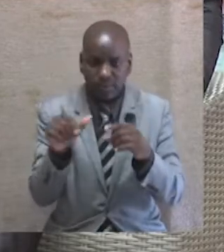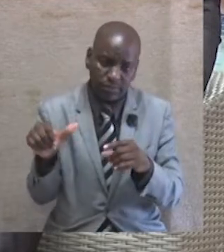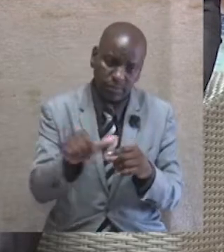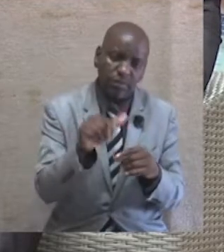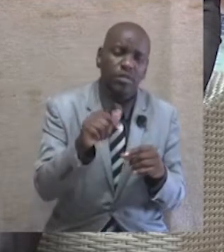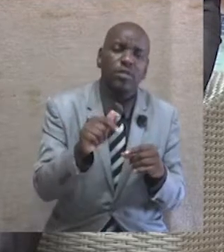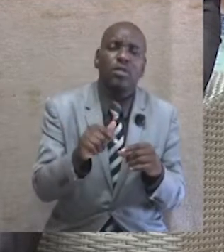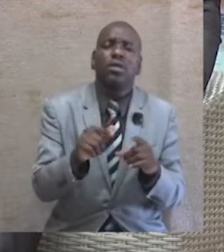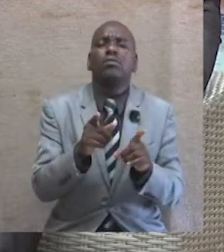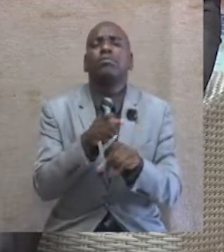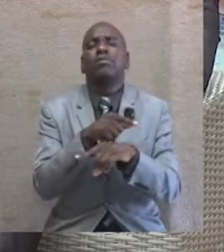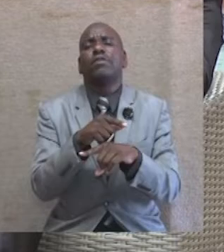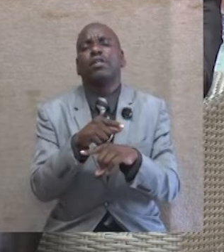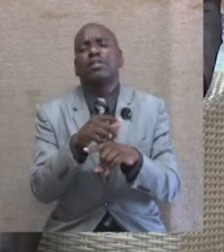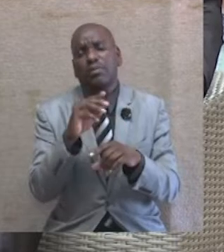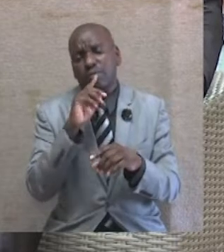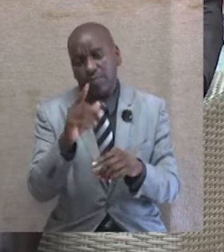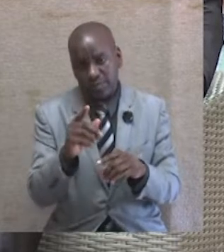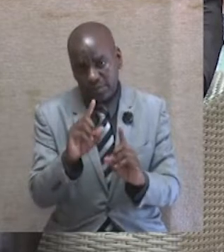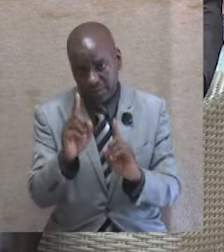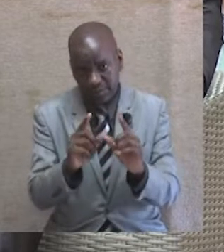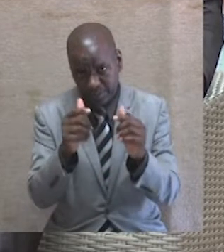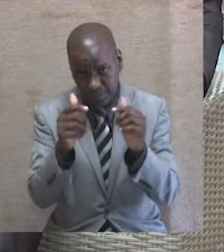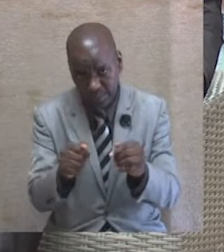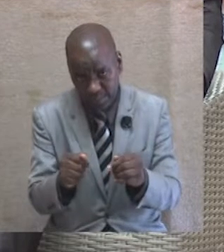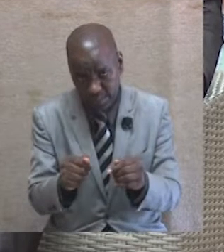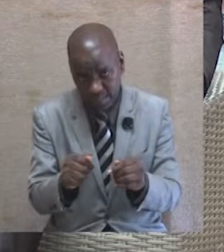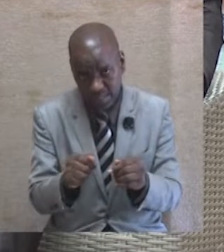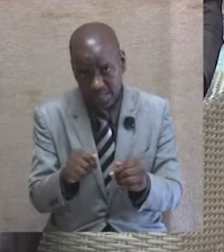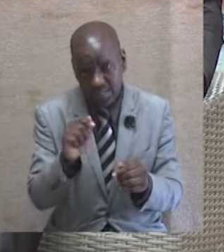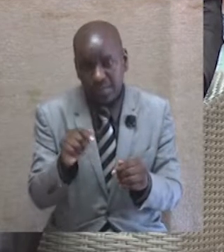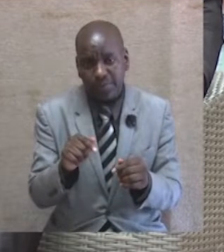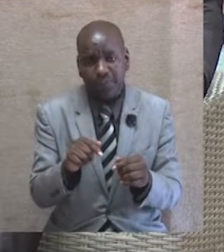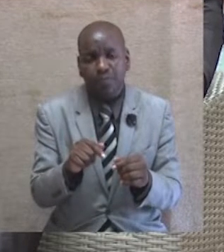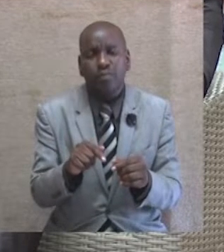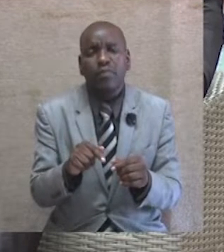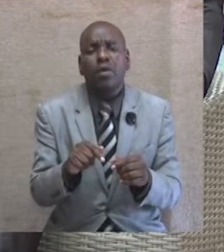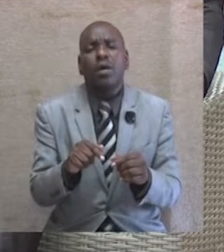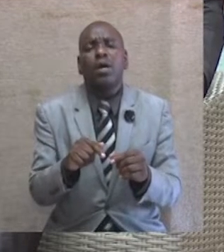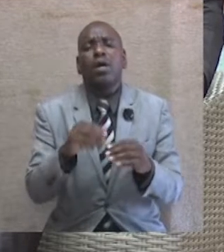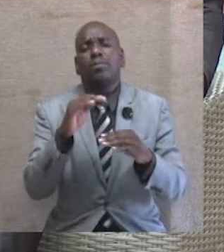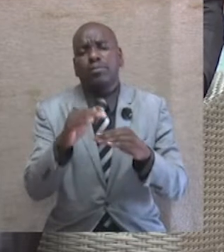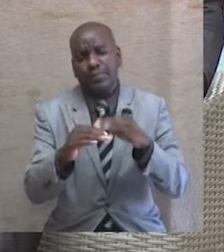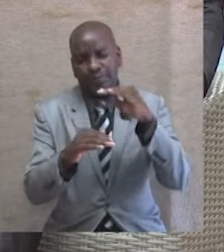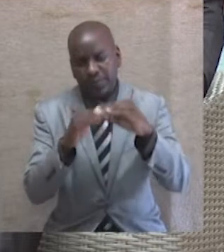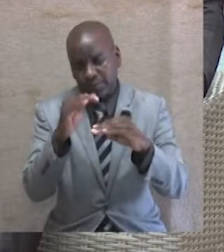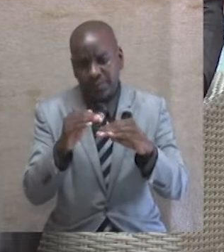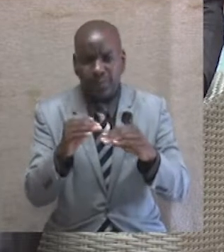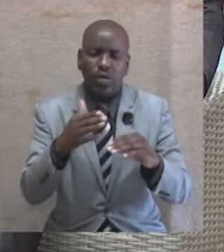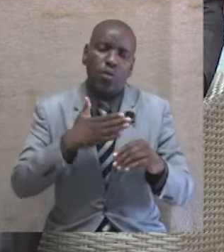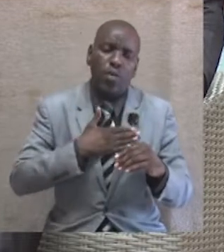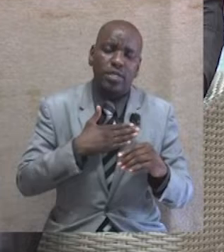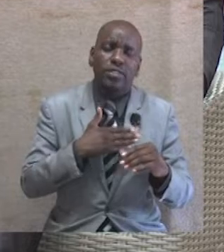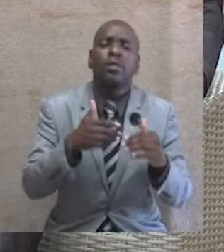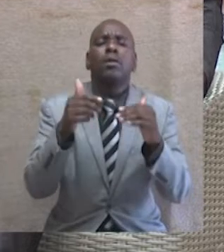would want to come in a diverse interpretation of the implementation of this subject. It's a multi-stakeholder approach that